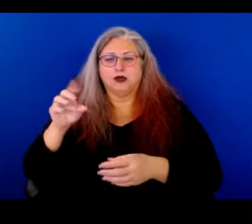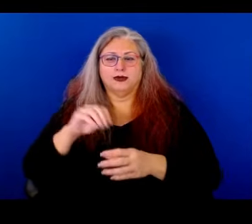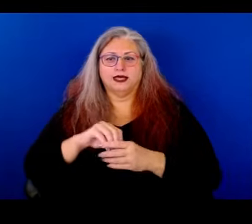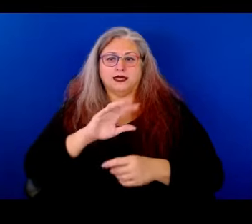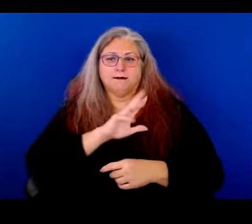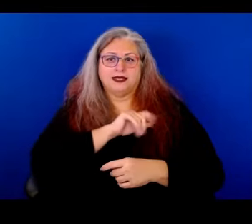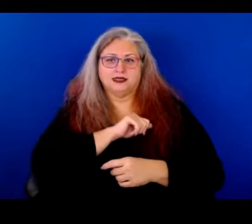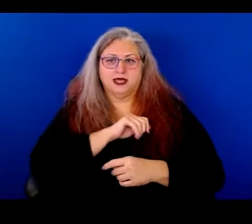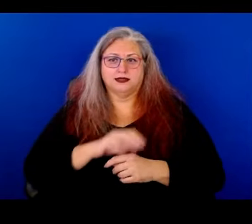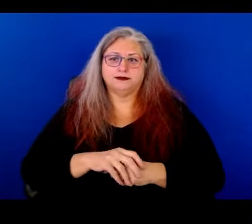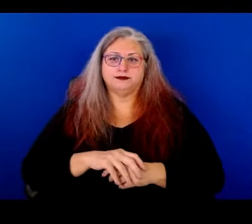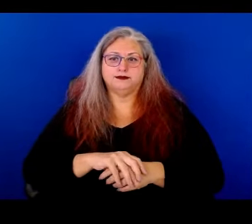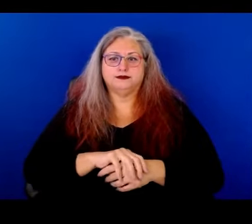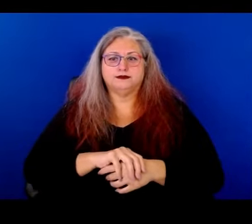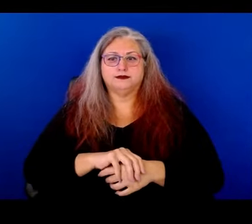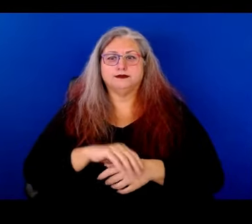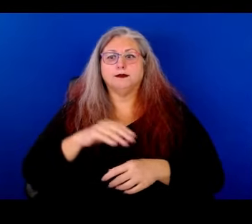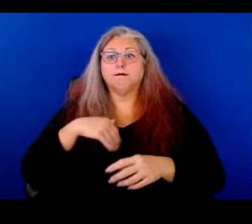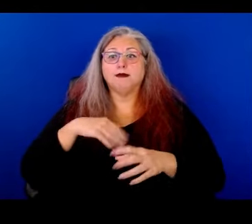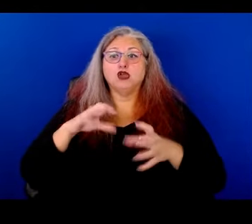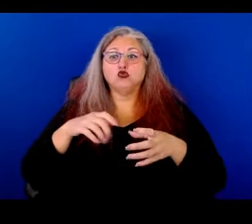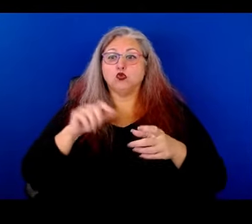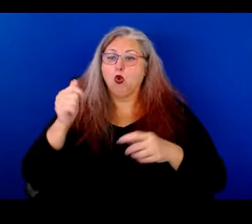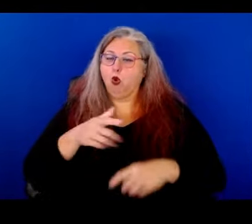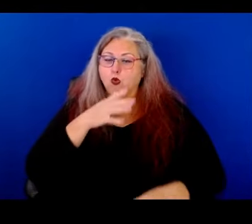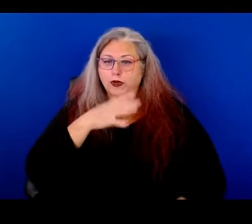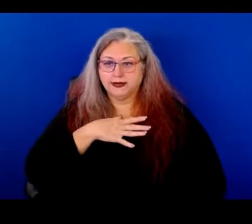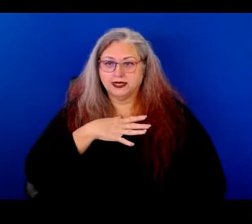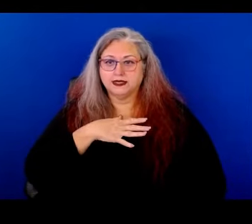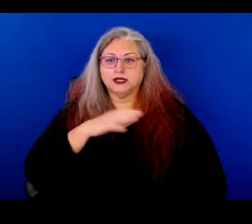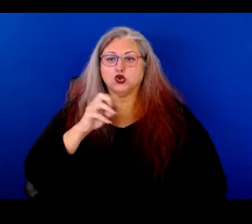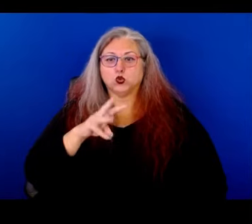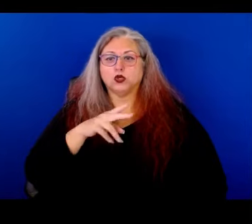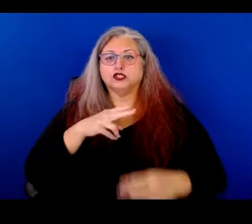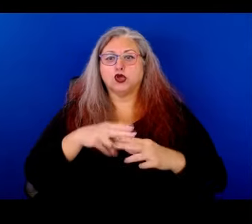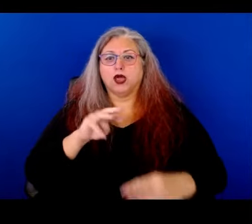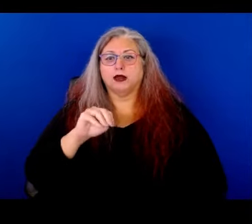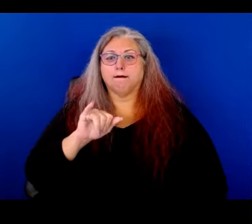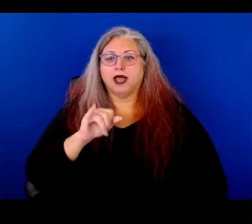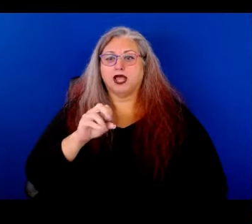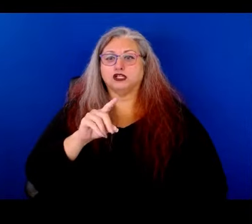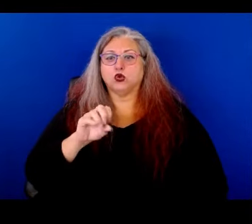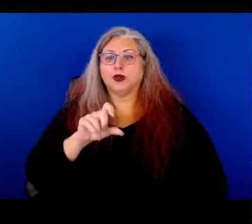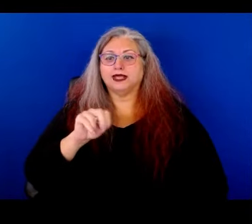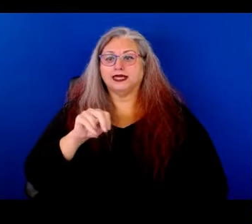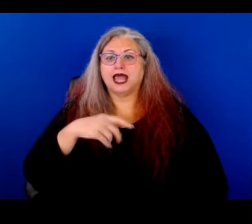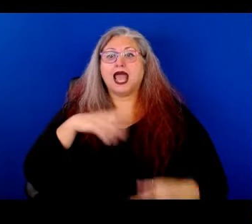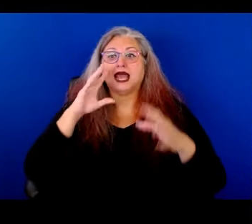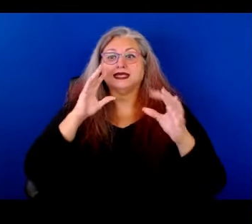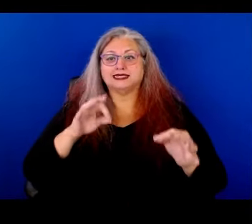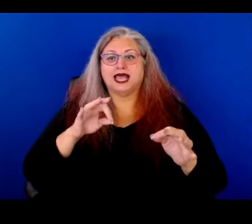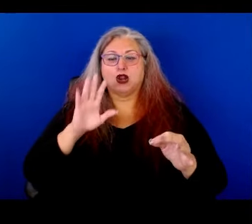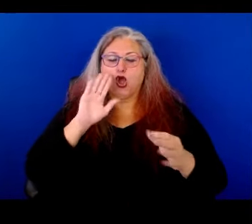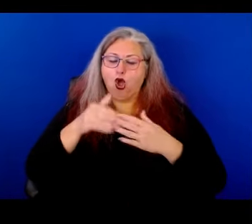now in Palestine. And my crew is all women. And the movie is called Maysoon. And I decided to